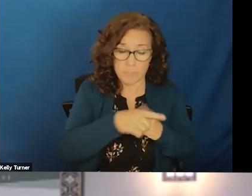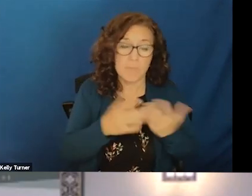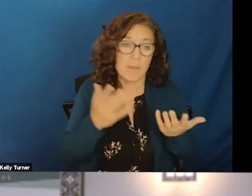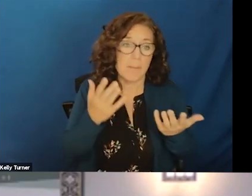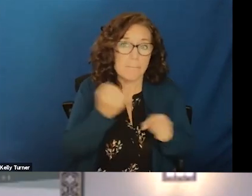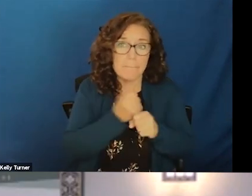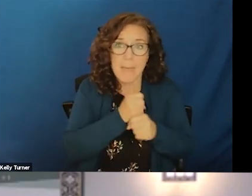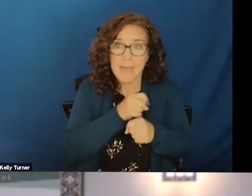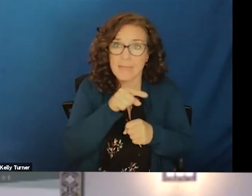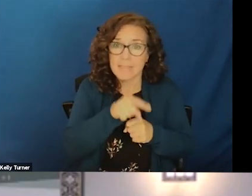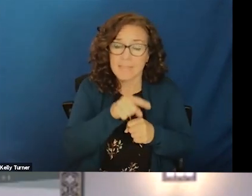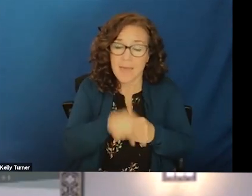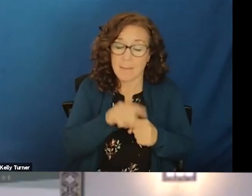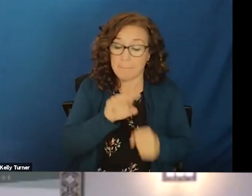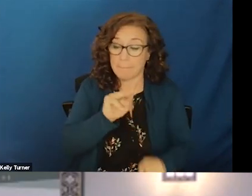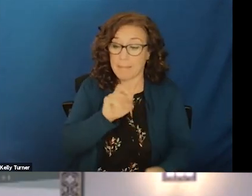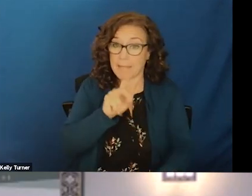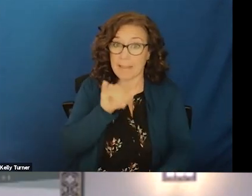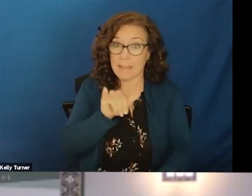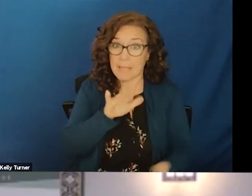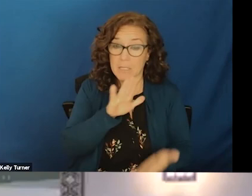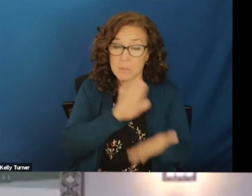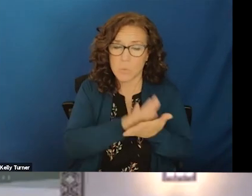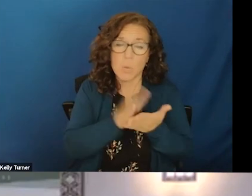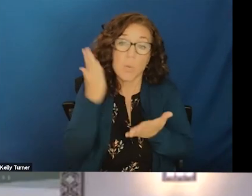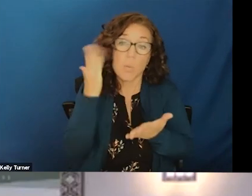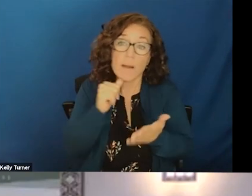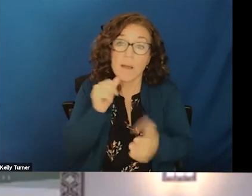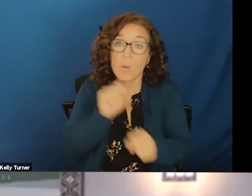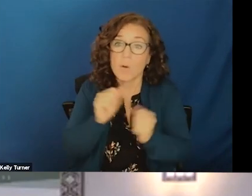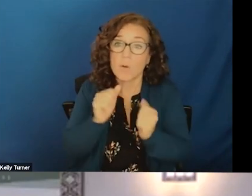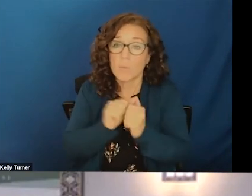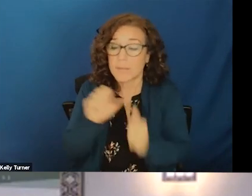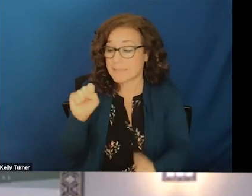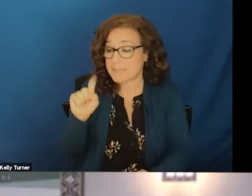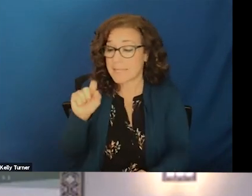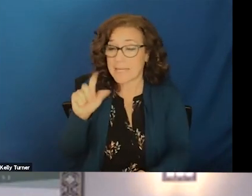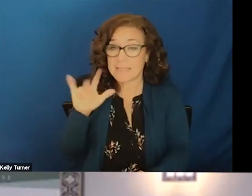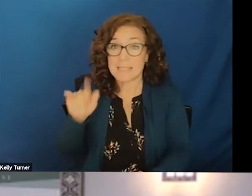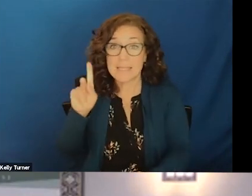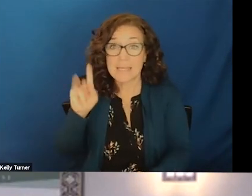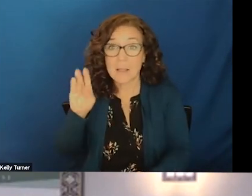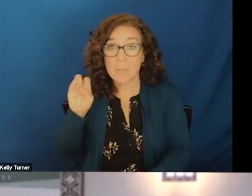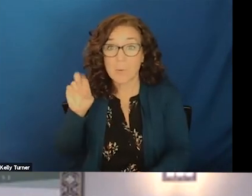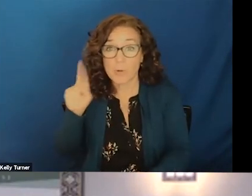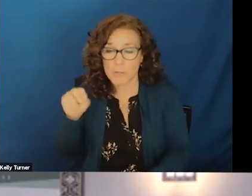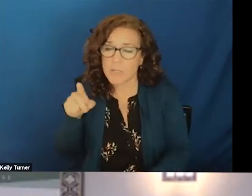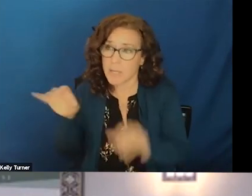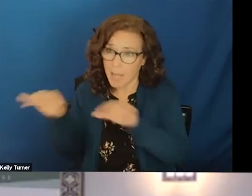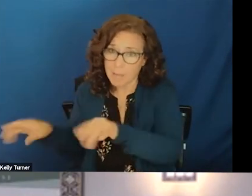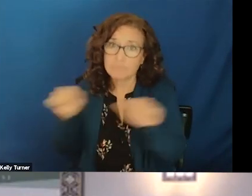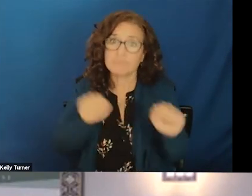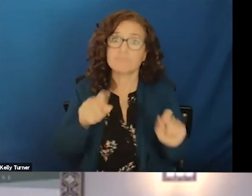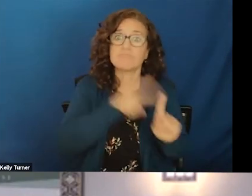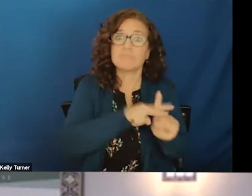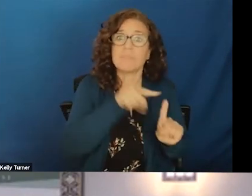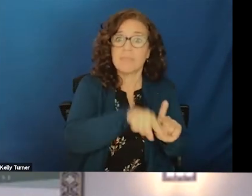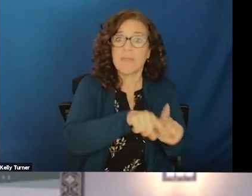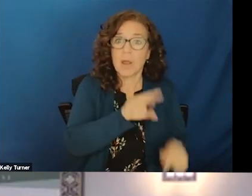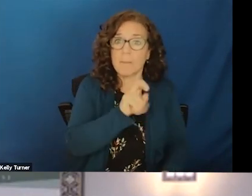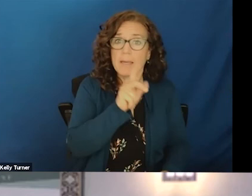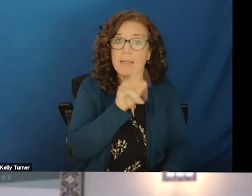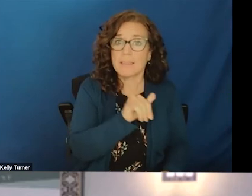with Casey Kilgore and ask her how she did it and do it again at McKinley? Give those kids